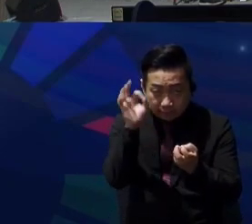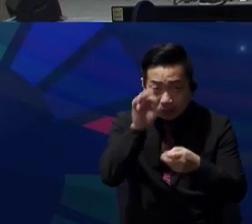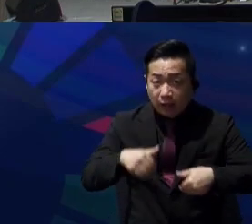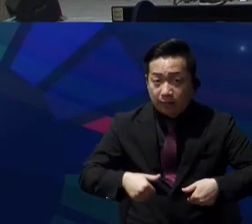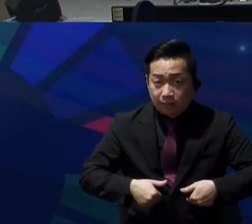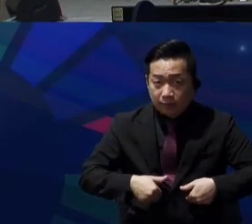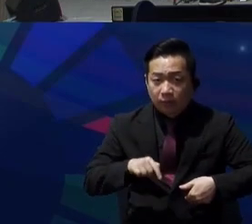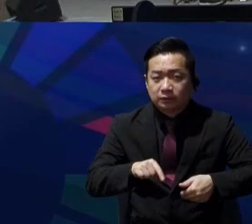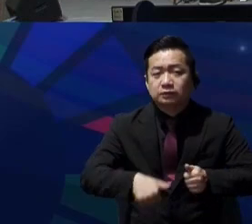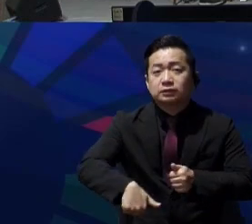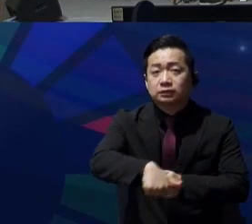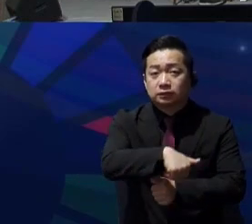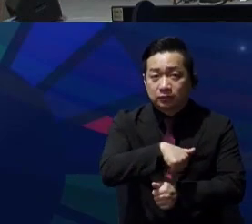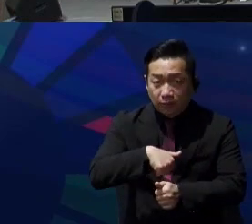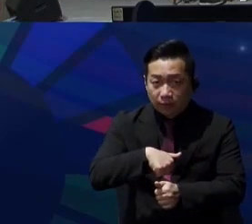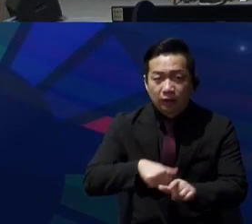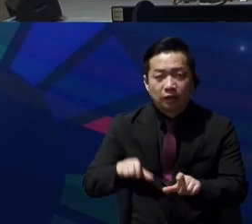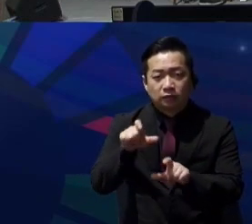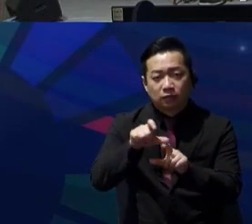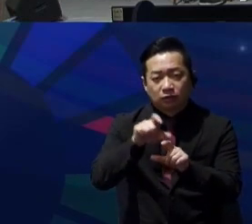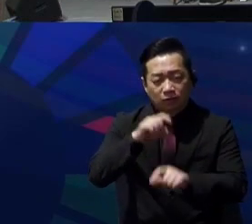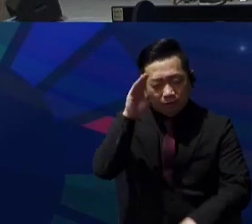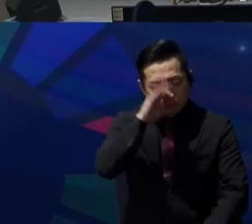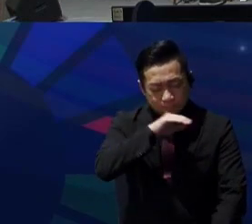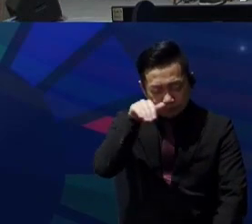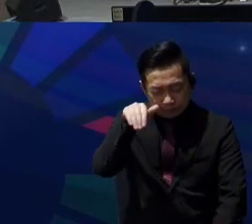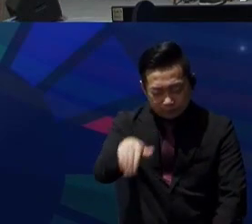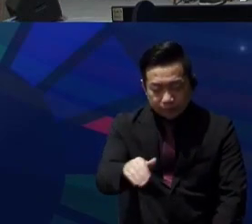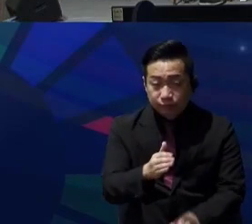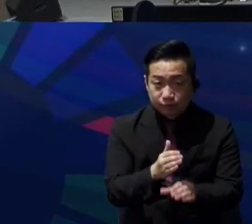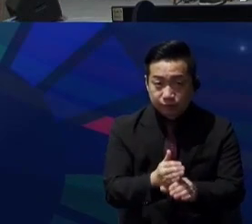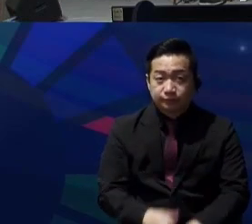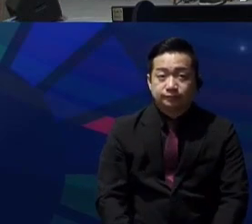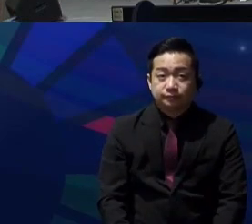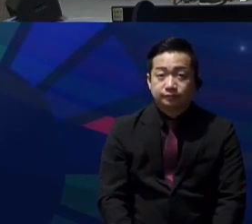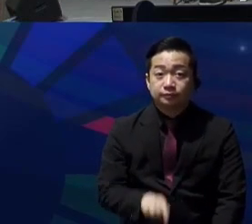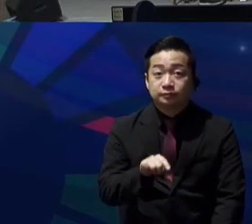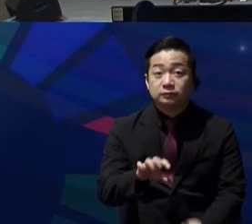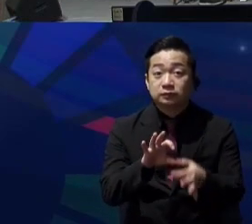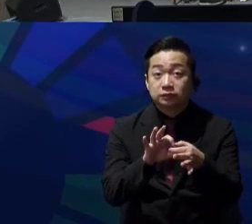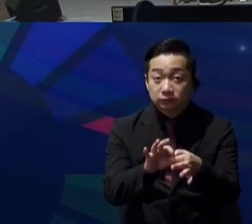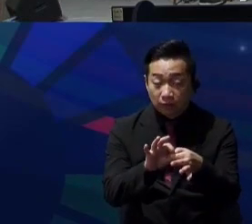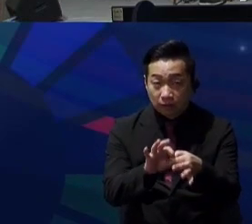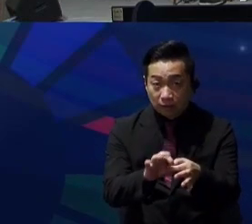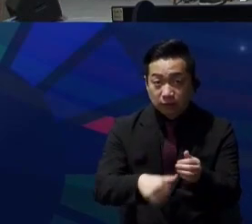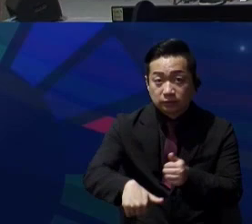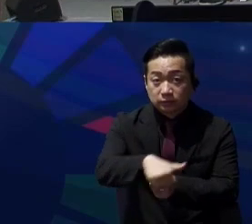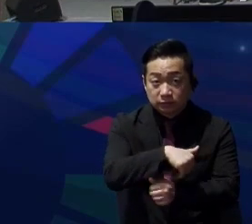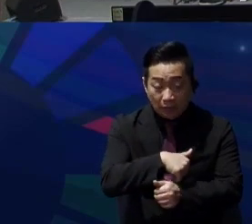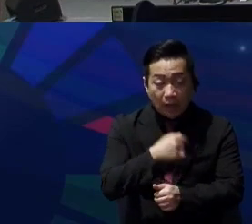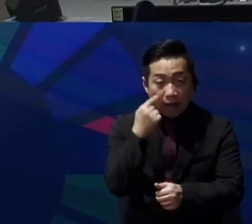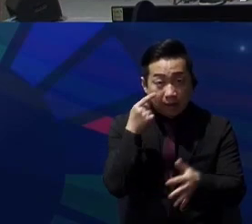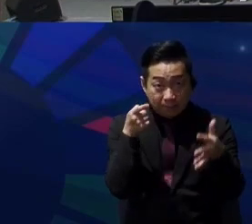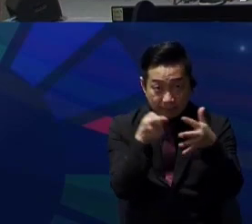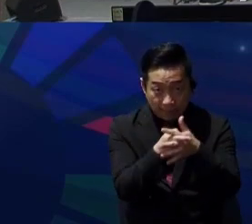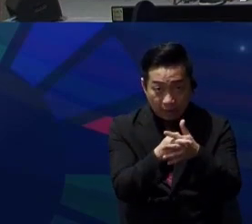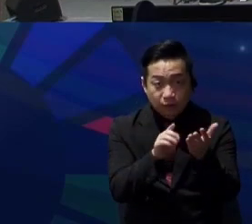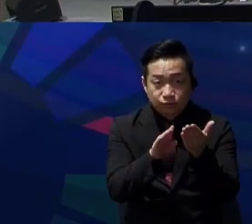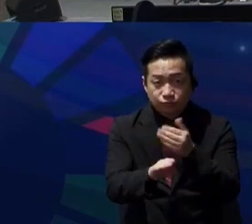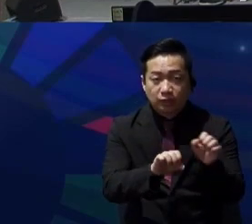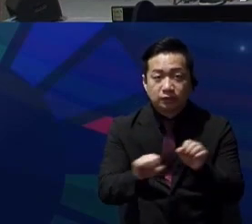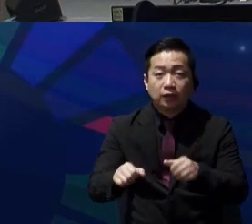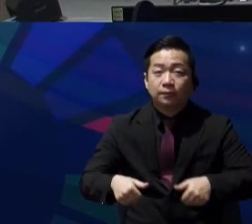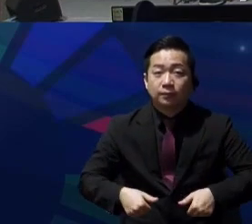the situation that we will have that maybe will be worse than now. But we